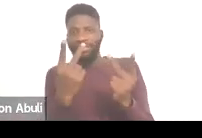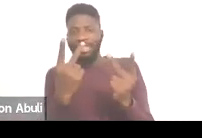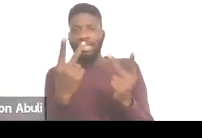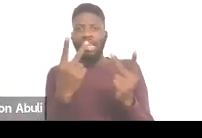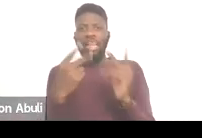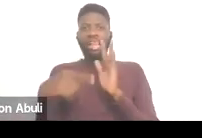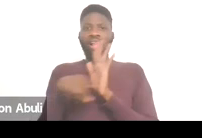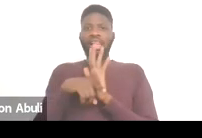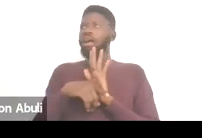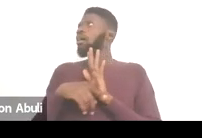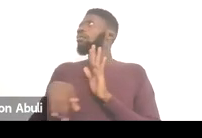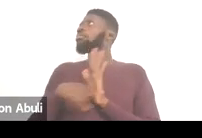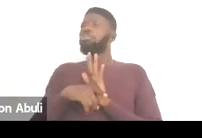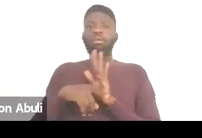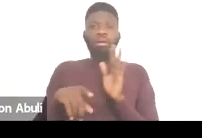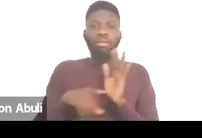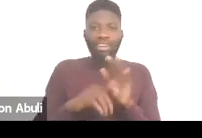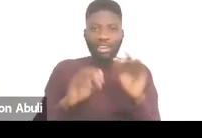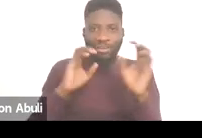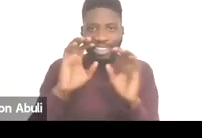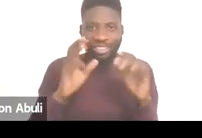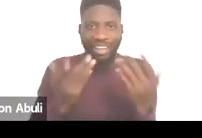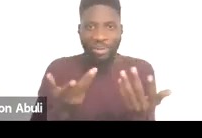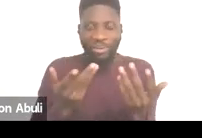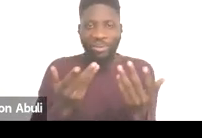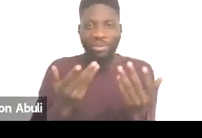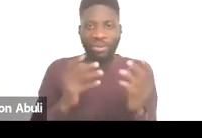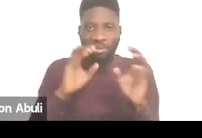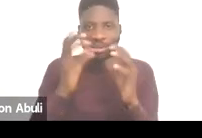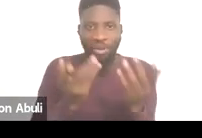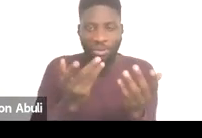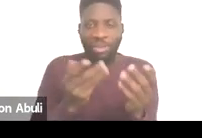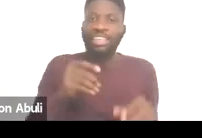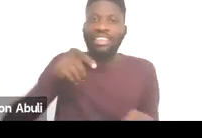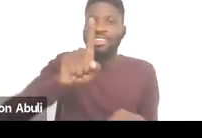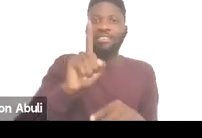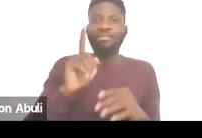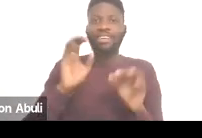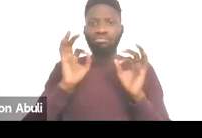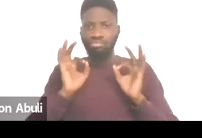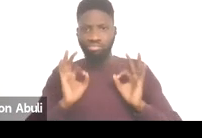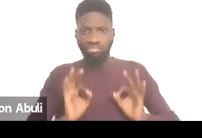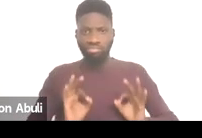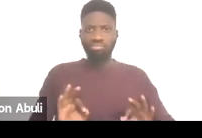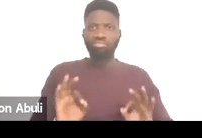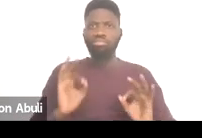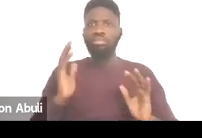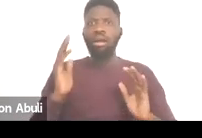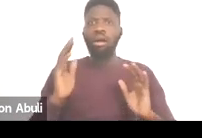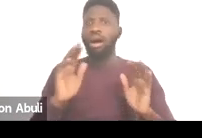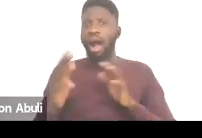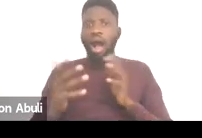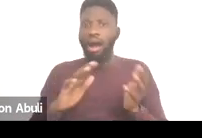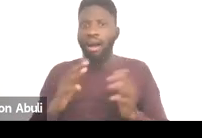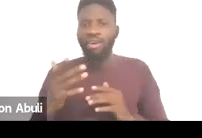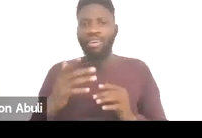negative person, maybe how you're communicating or how you're presenting yourself is, I'm feeling some